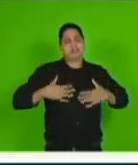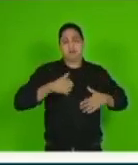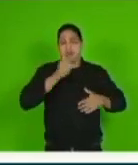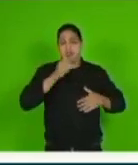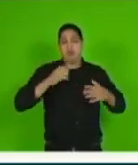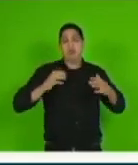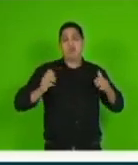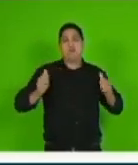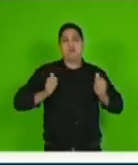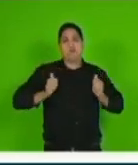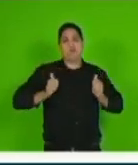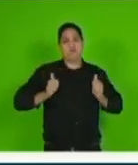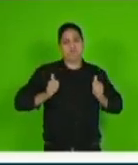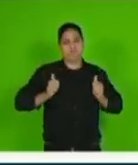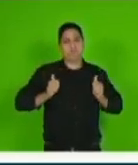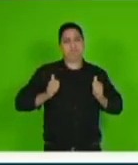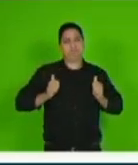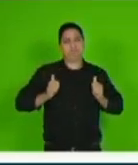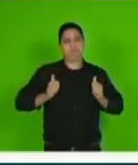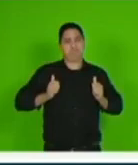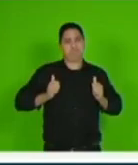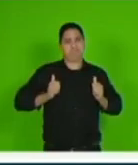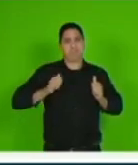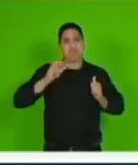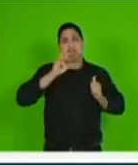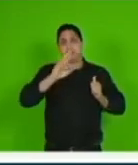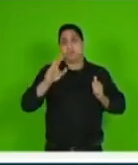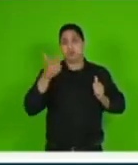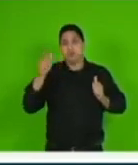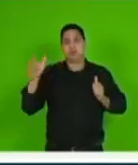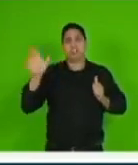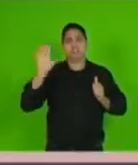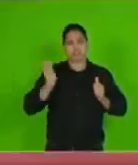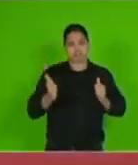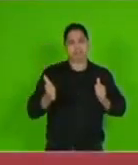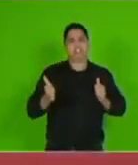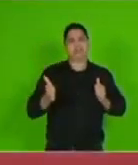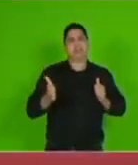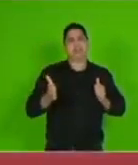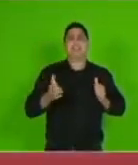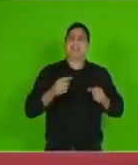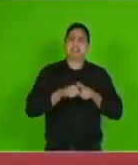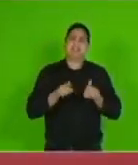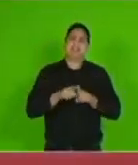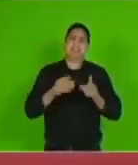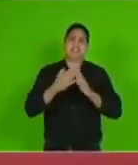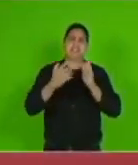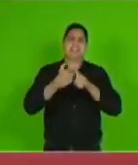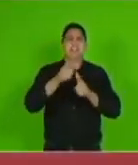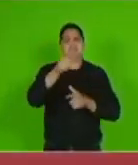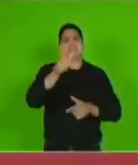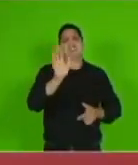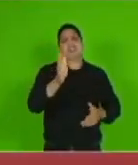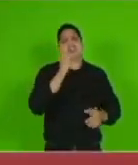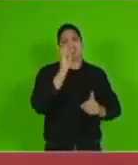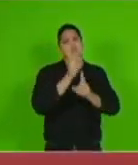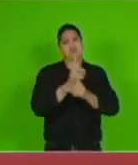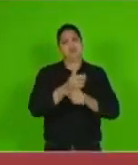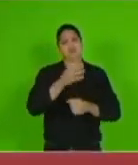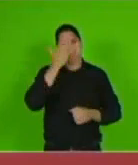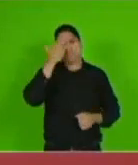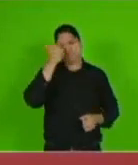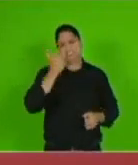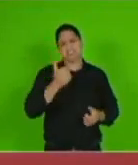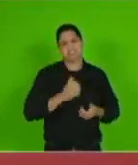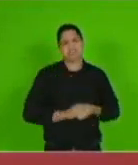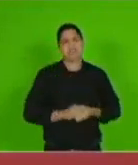your ease, eat, drink, and be merry. This is the answer that was given for question number one. And I'm sure the